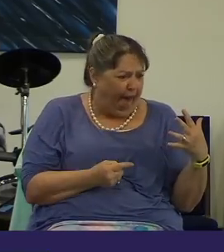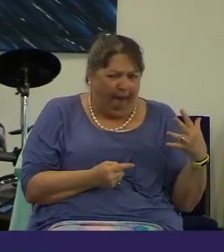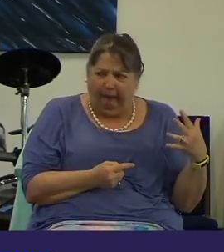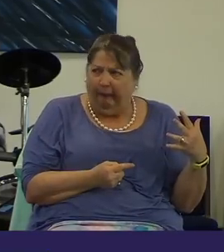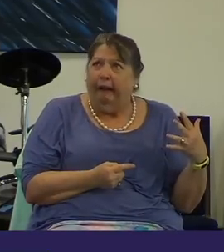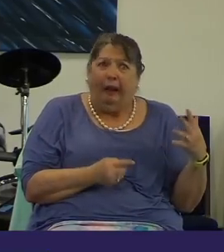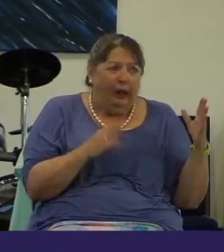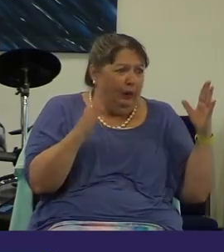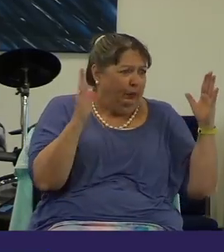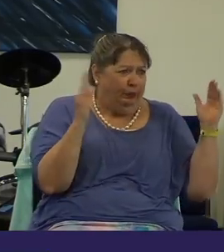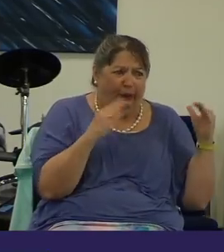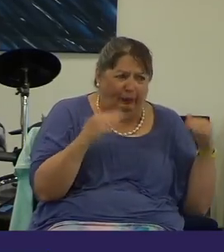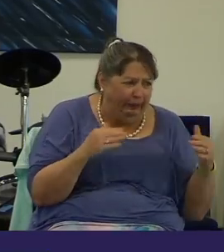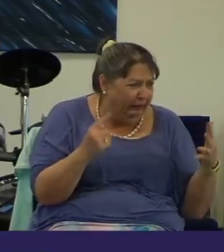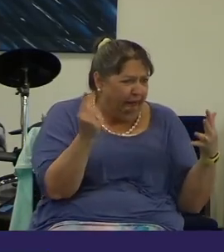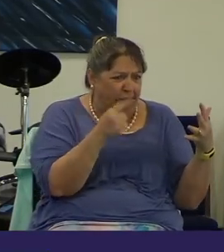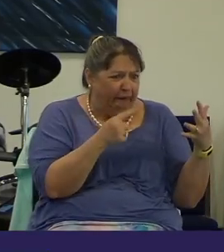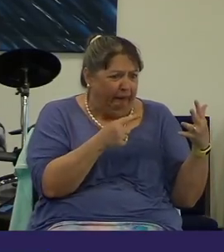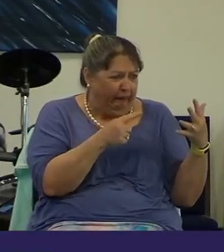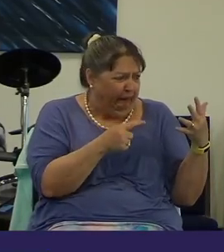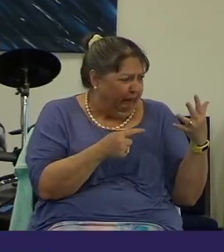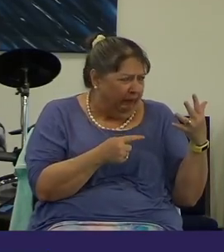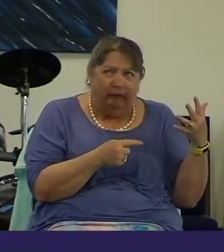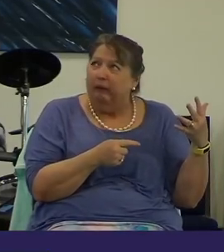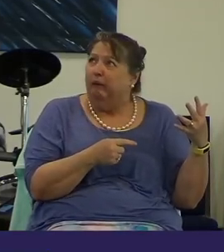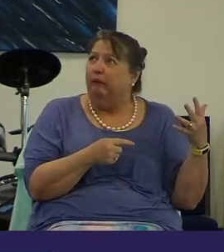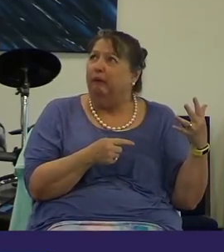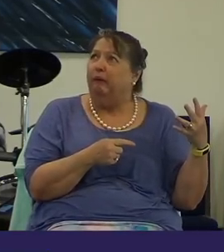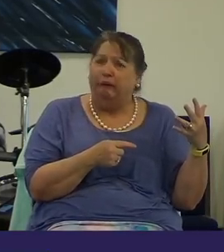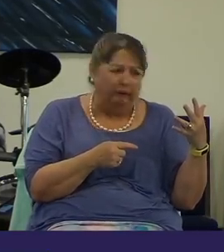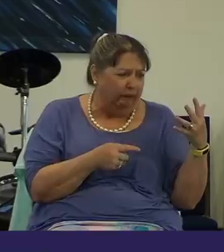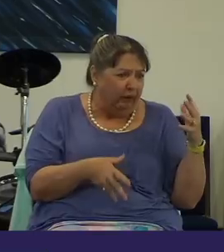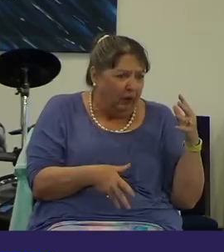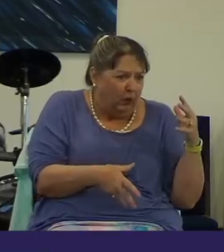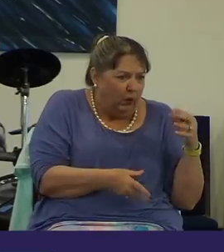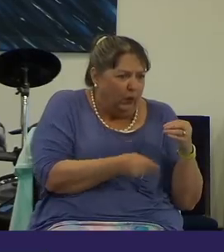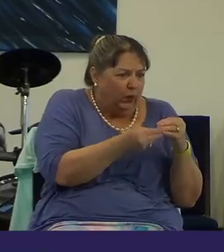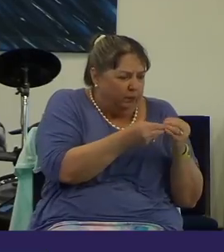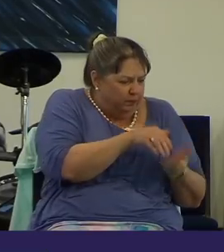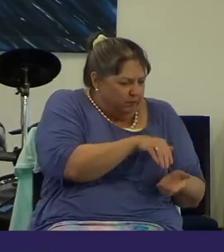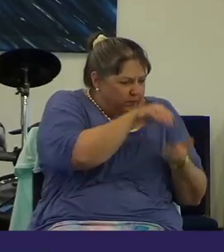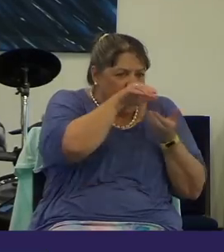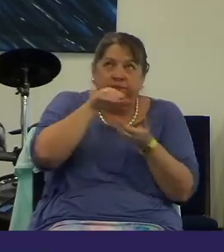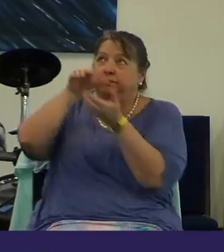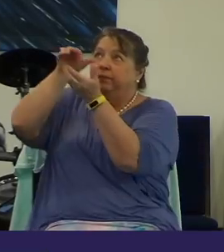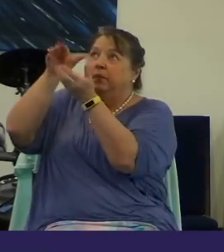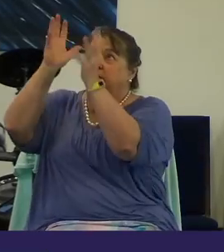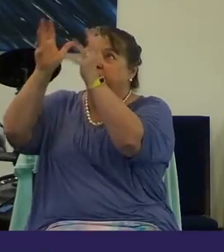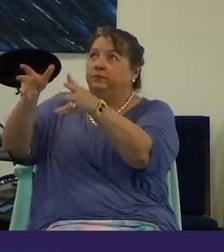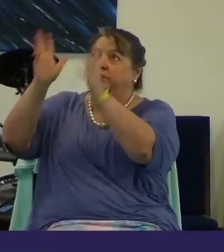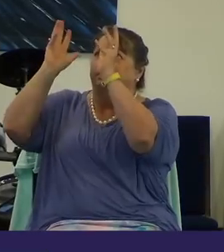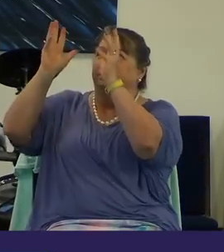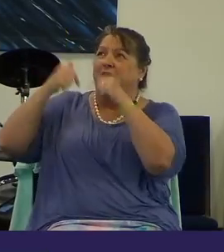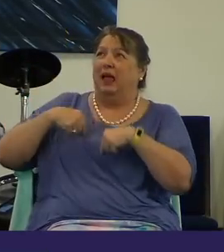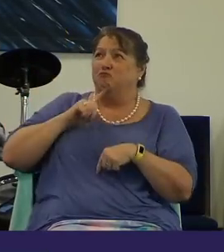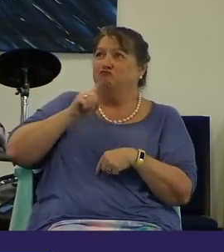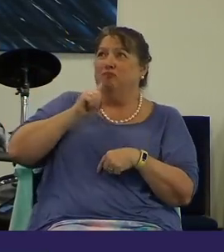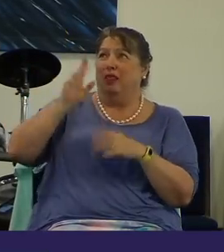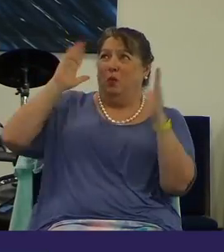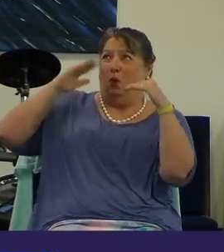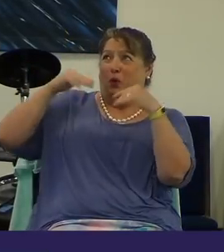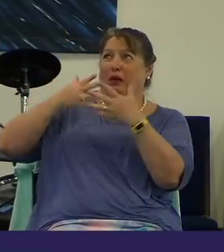you're worried about something that you heard, you can go to Jesus and you can say, Jesus, I'm really